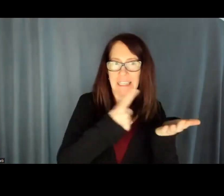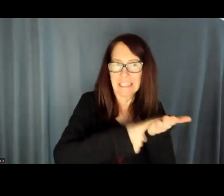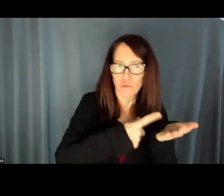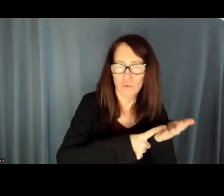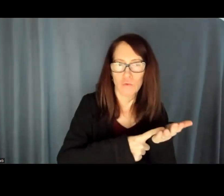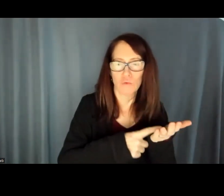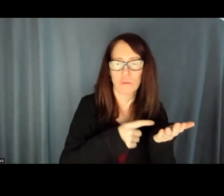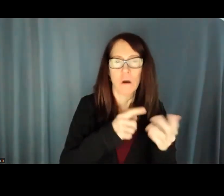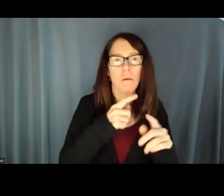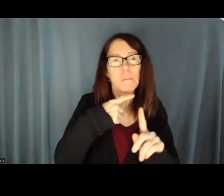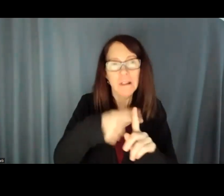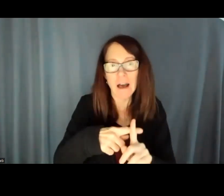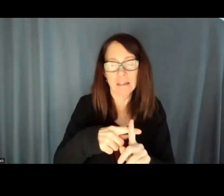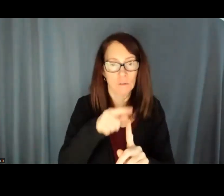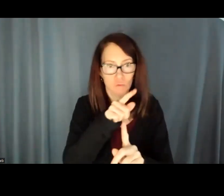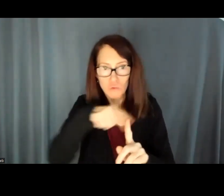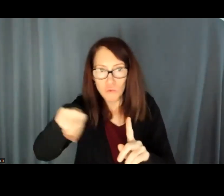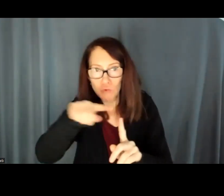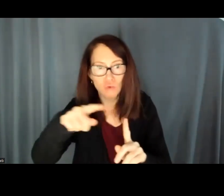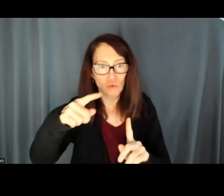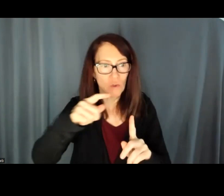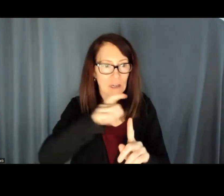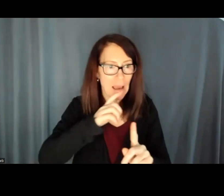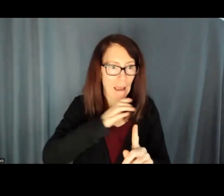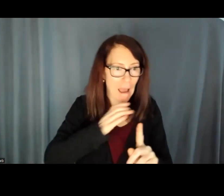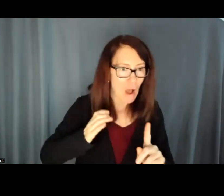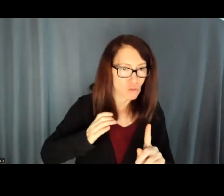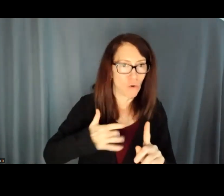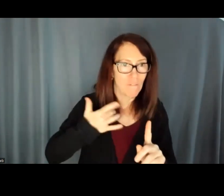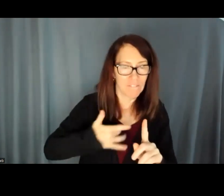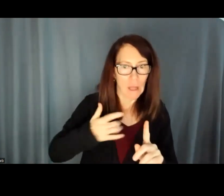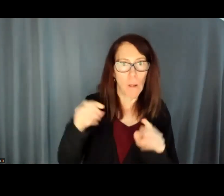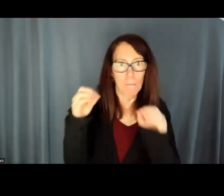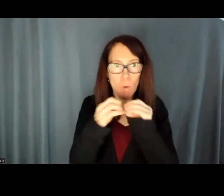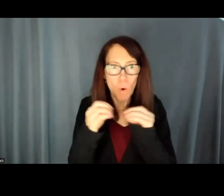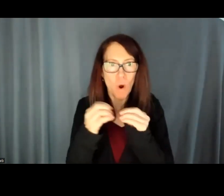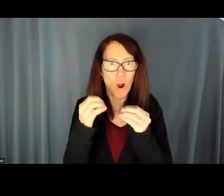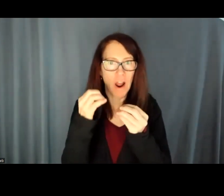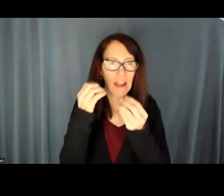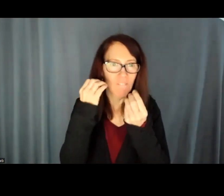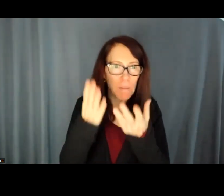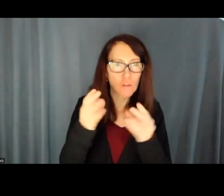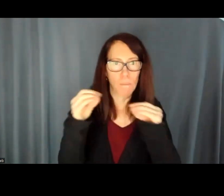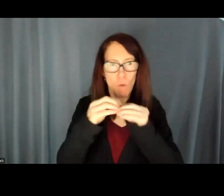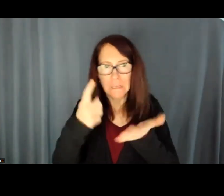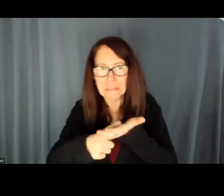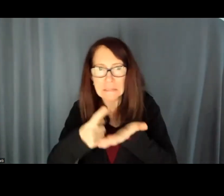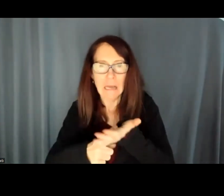council themselves think we might highlight now that you've had a chance to take a look at the draft